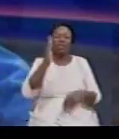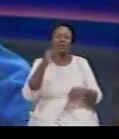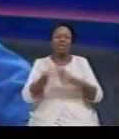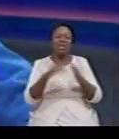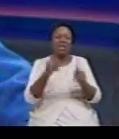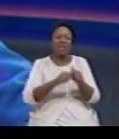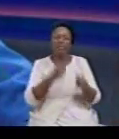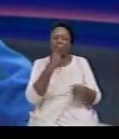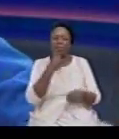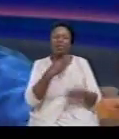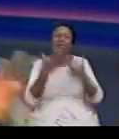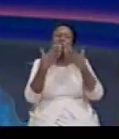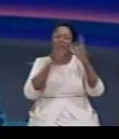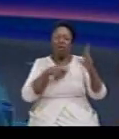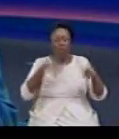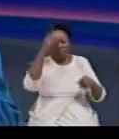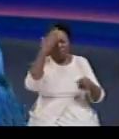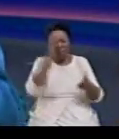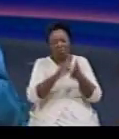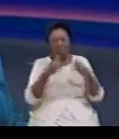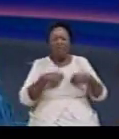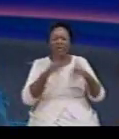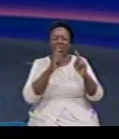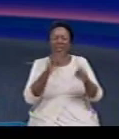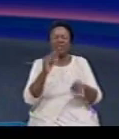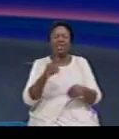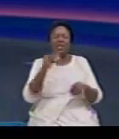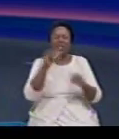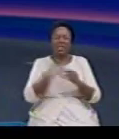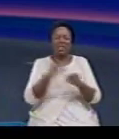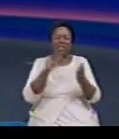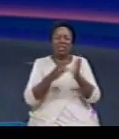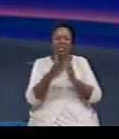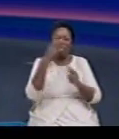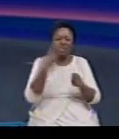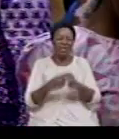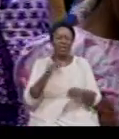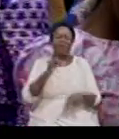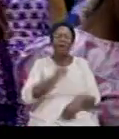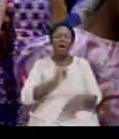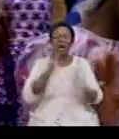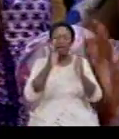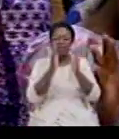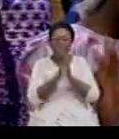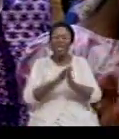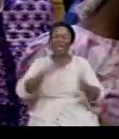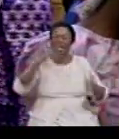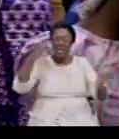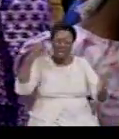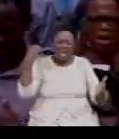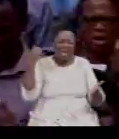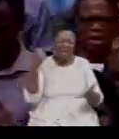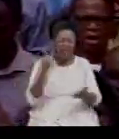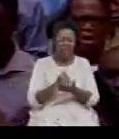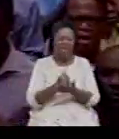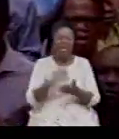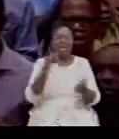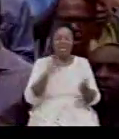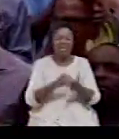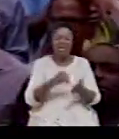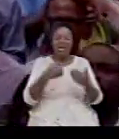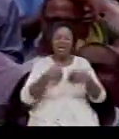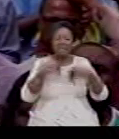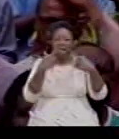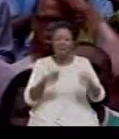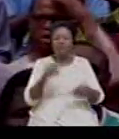because I know you have answered. In Jesus' name, I pray. Amen. Amen. It is done. It